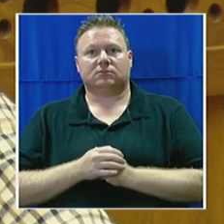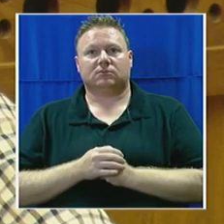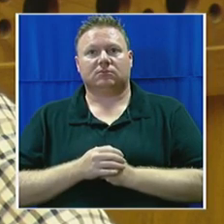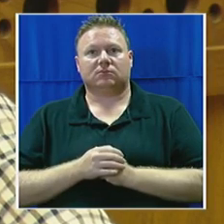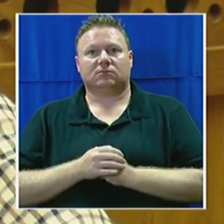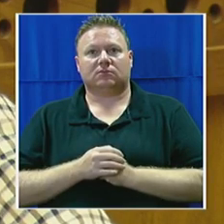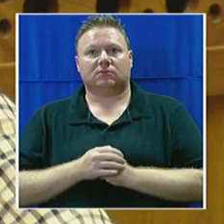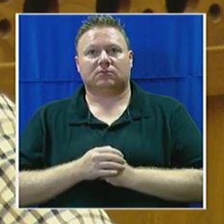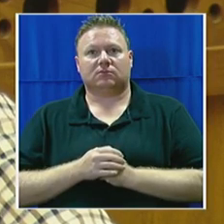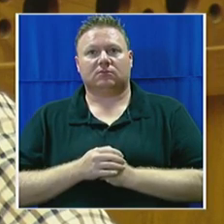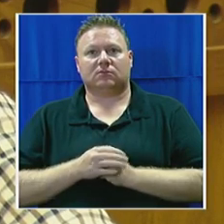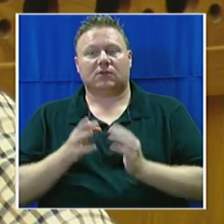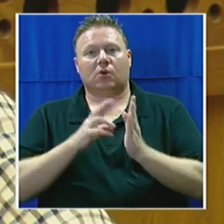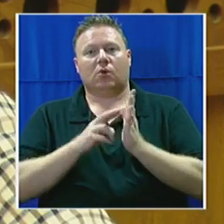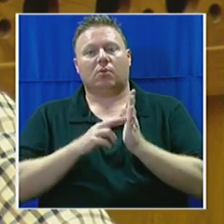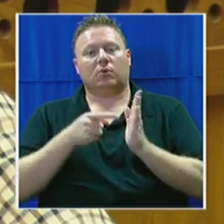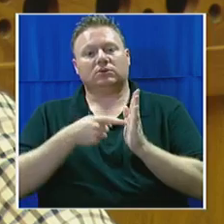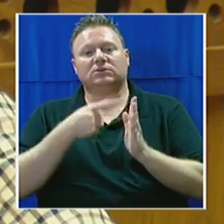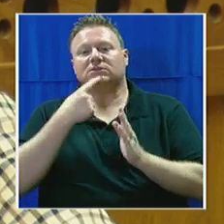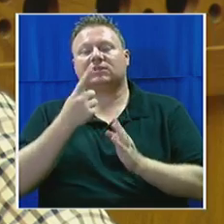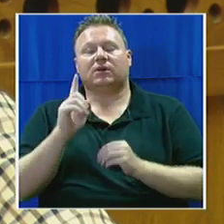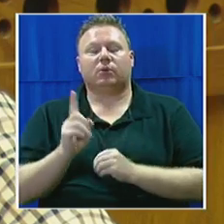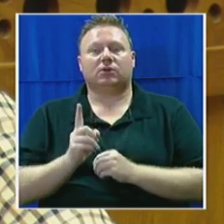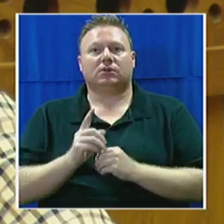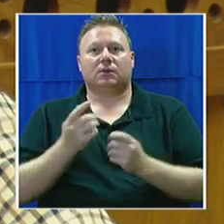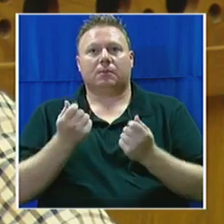okungalandelwanga umthetho